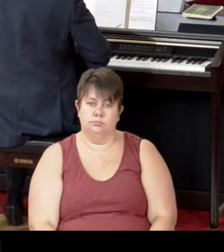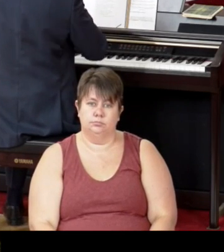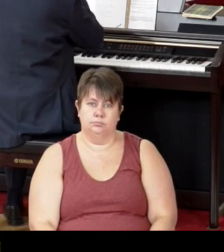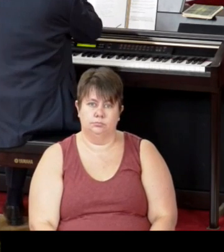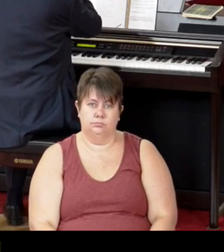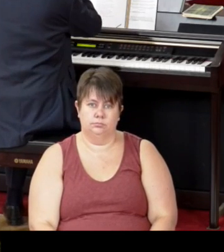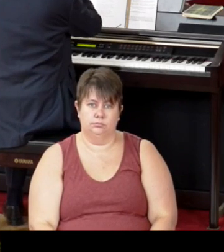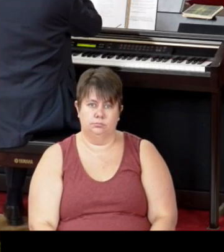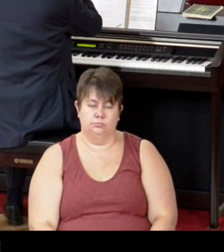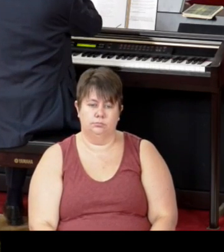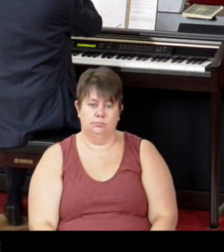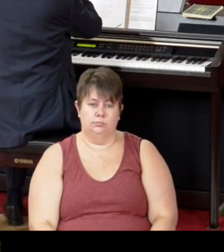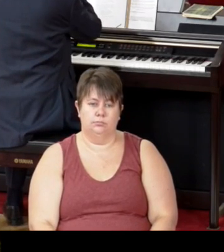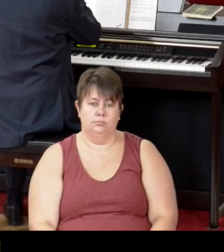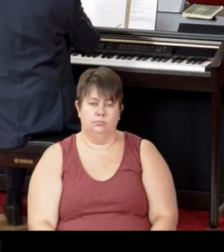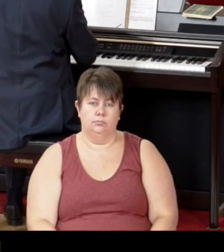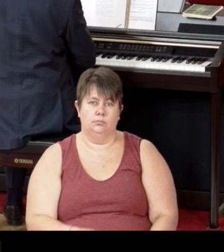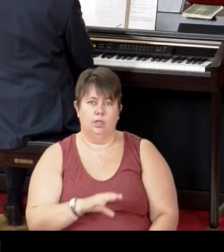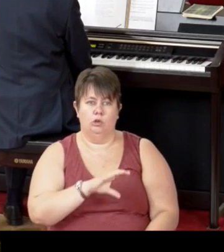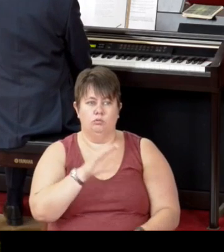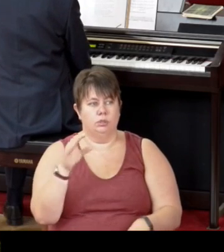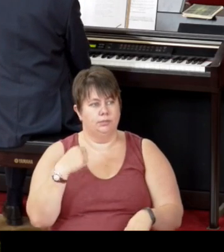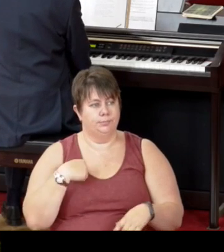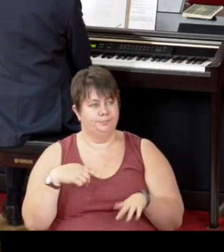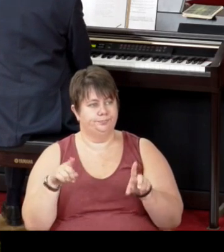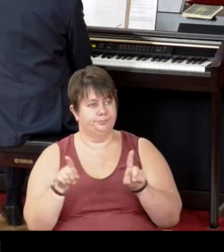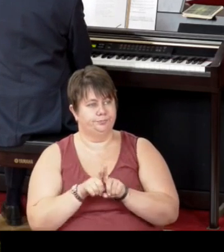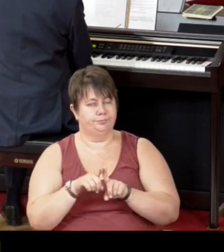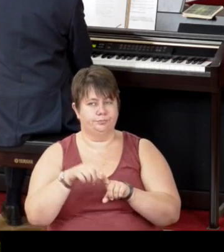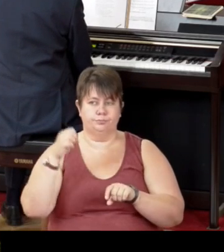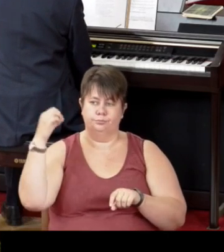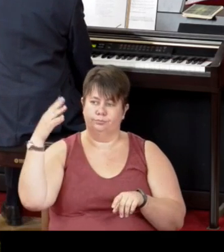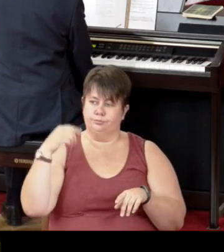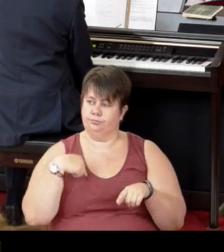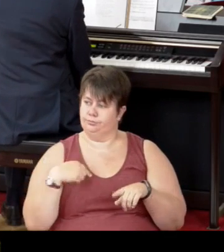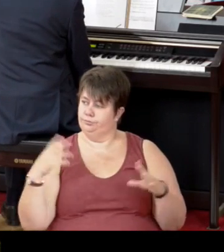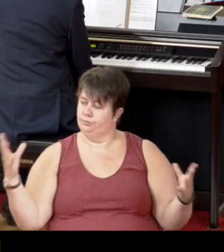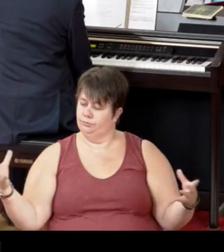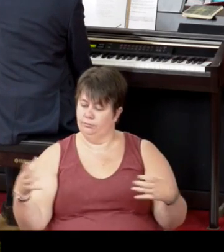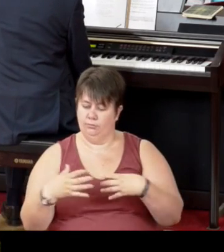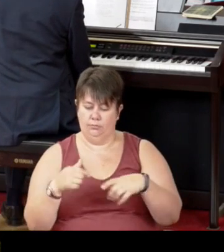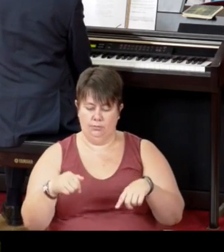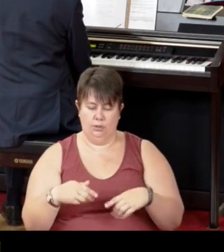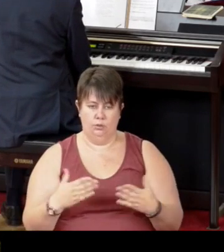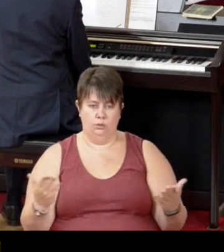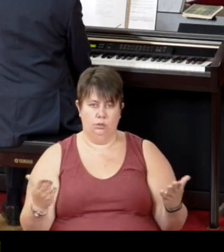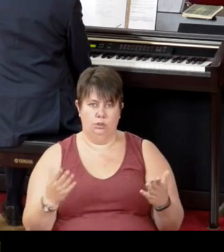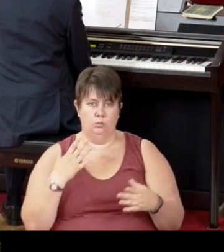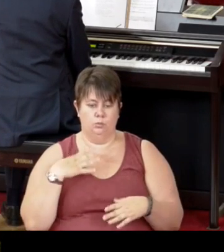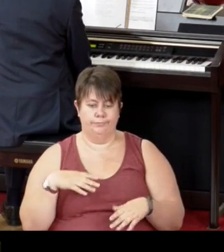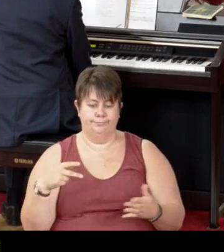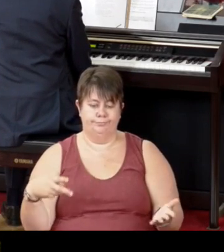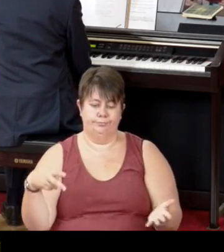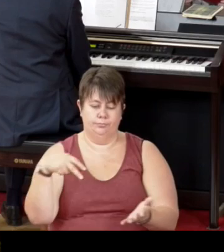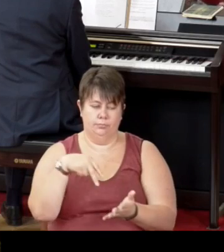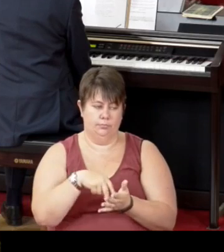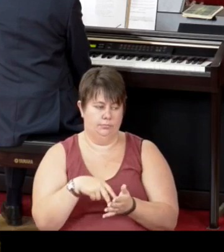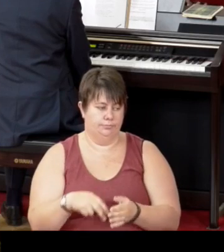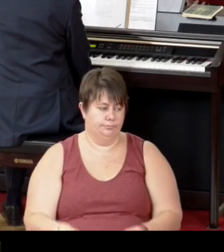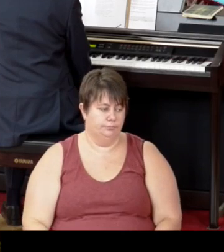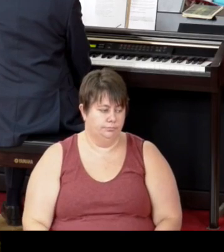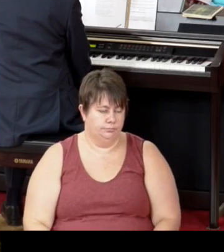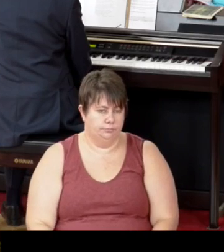darkness. Christ be our light, shine in your church gathered today. Let's stand and conclude our service by singing this